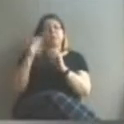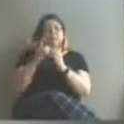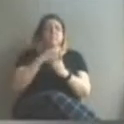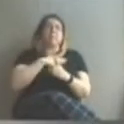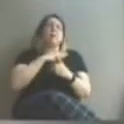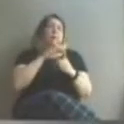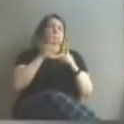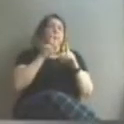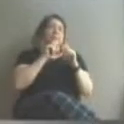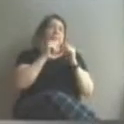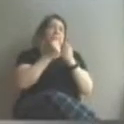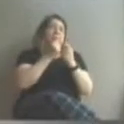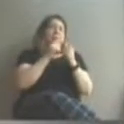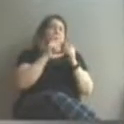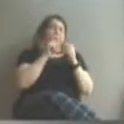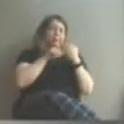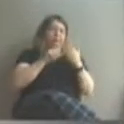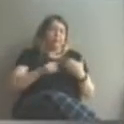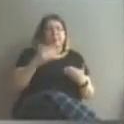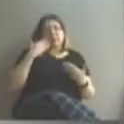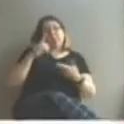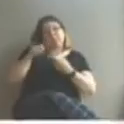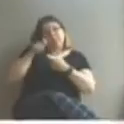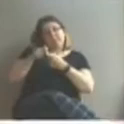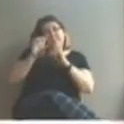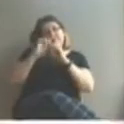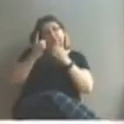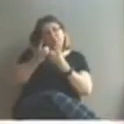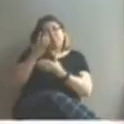team researched this. I don't know the specific districts they looked at.